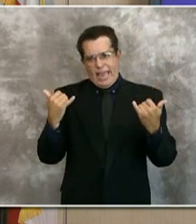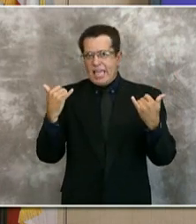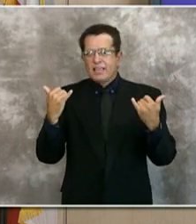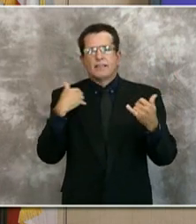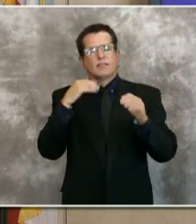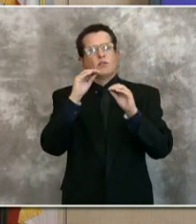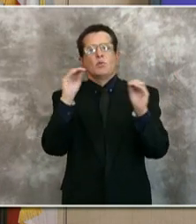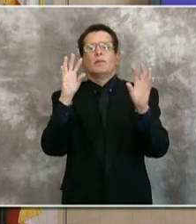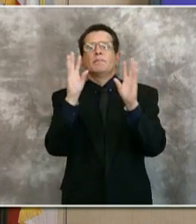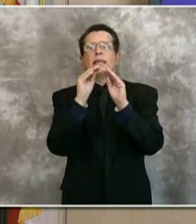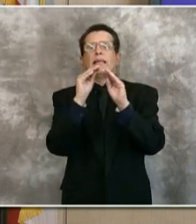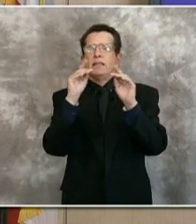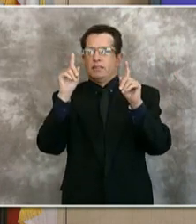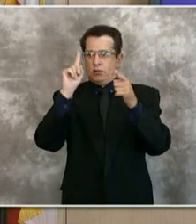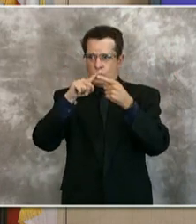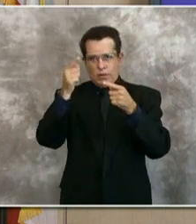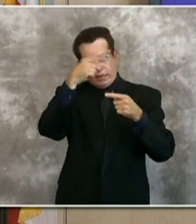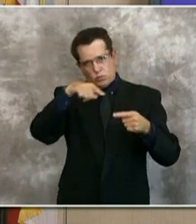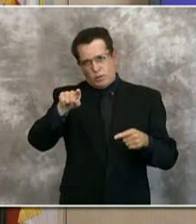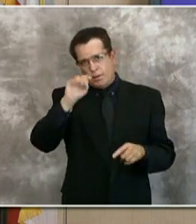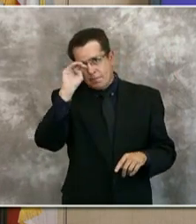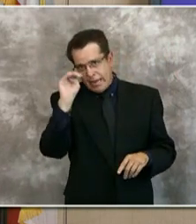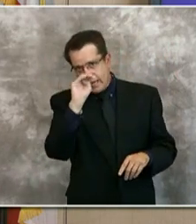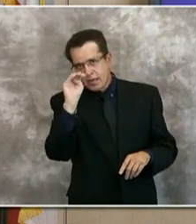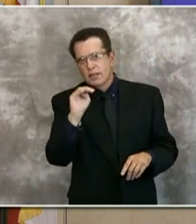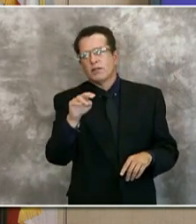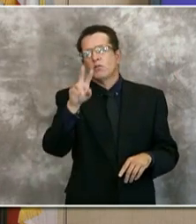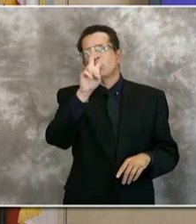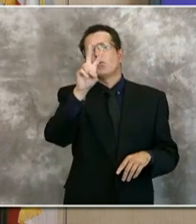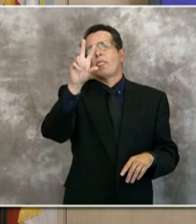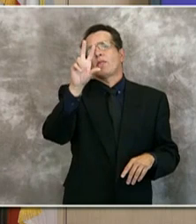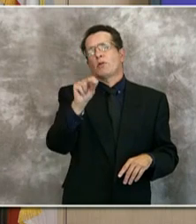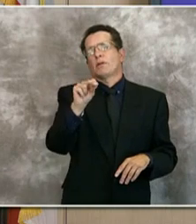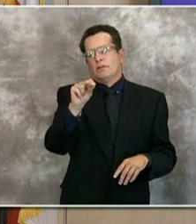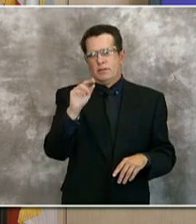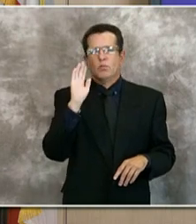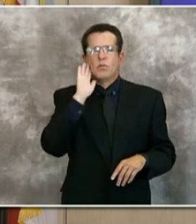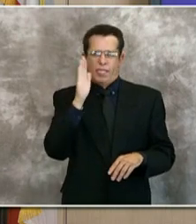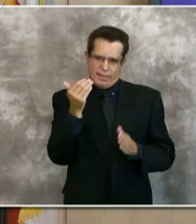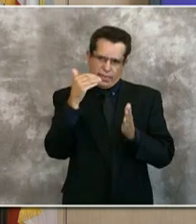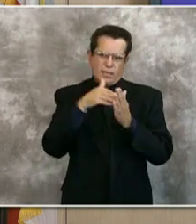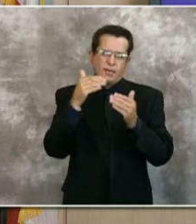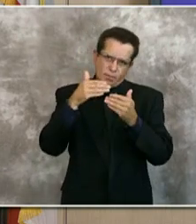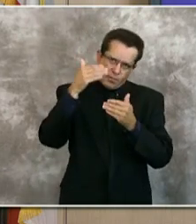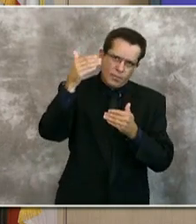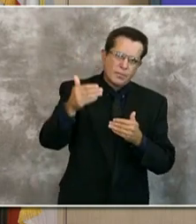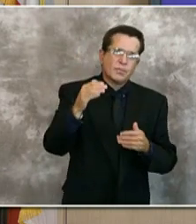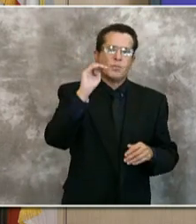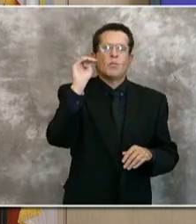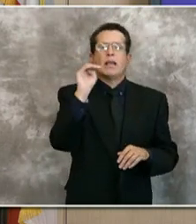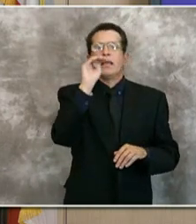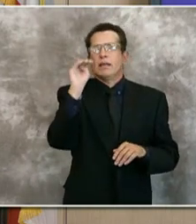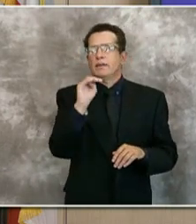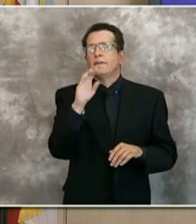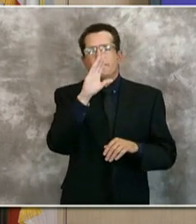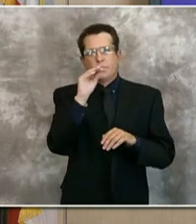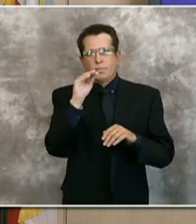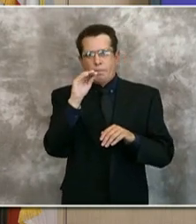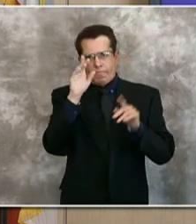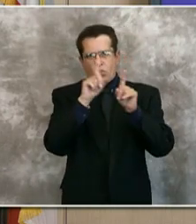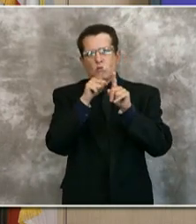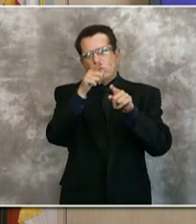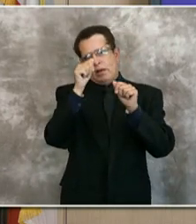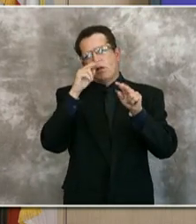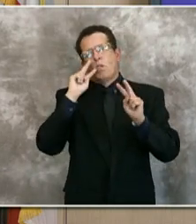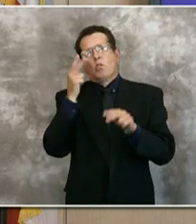another media briefing until next Monday at 2:30, but we will be back then. And as always, we ask you to check